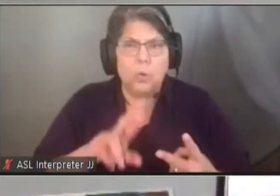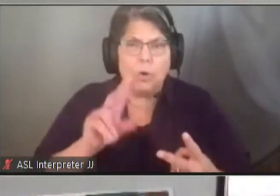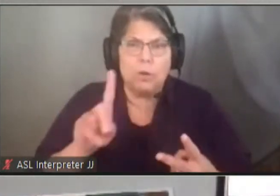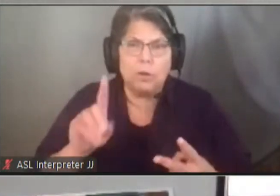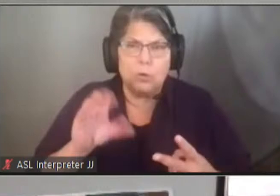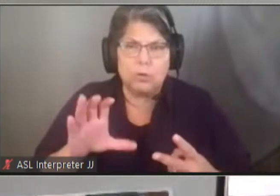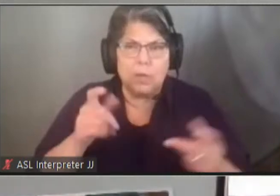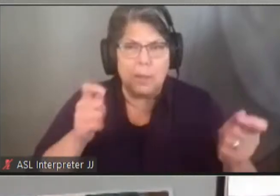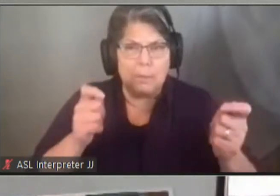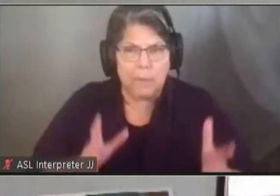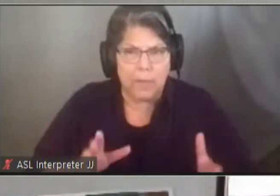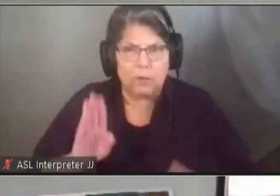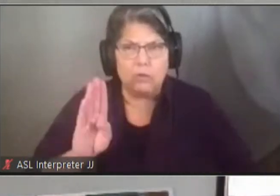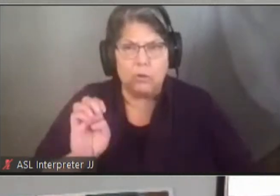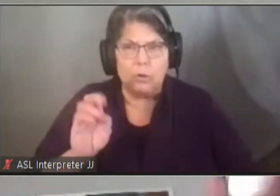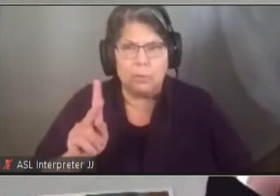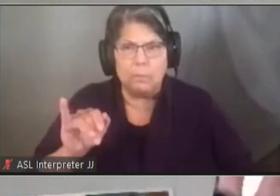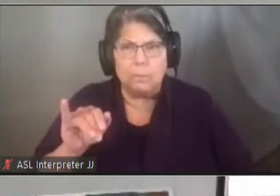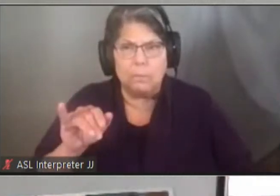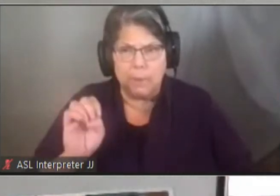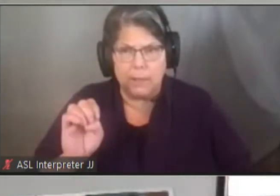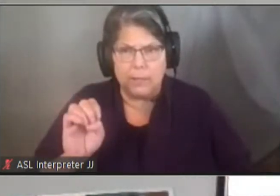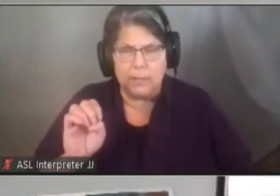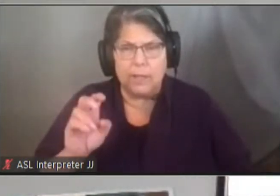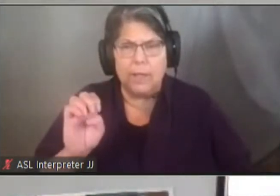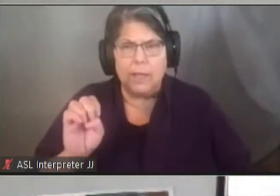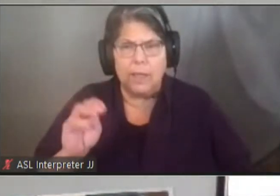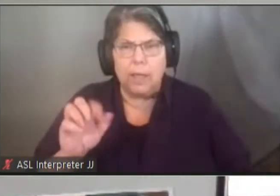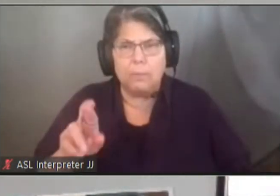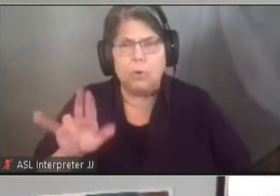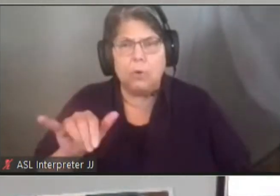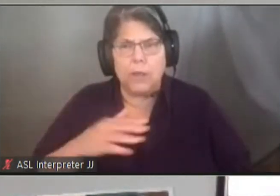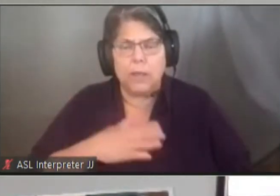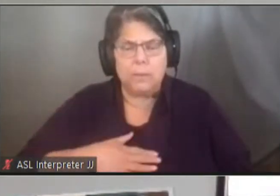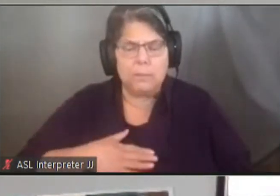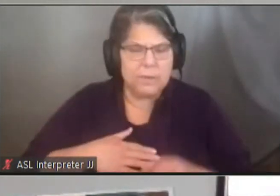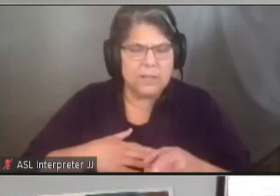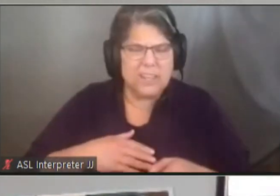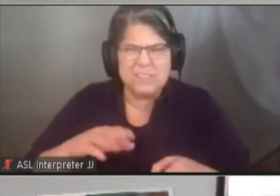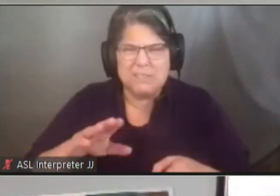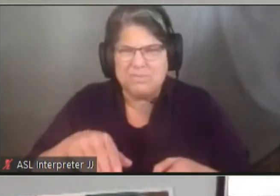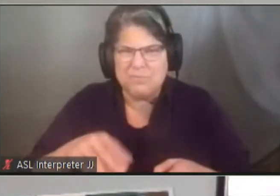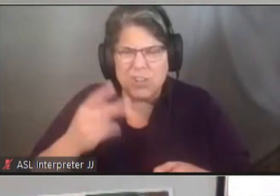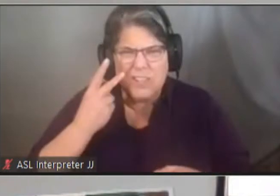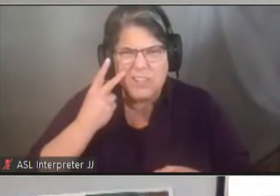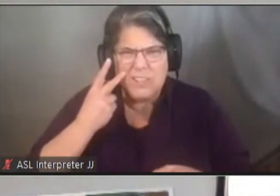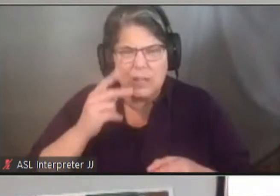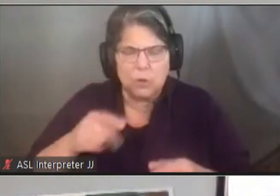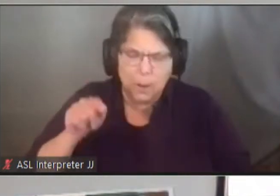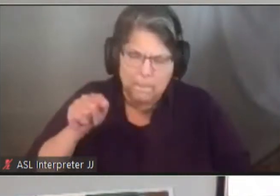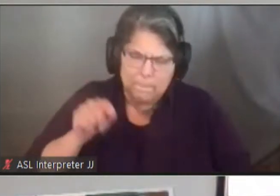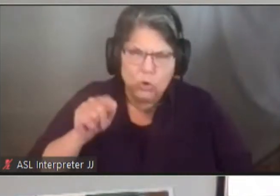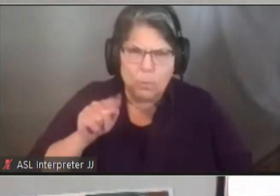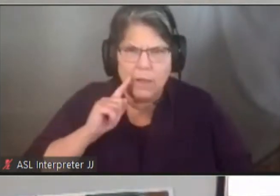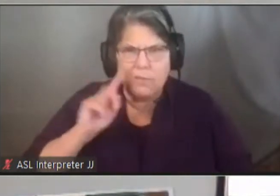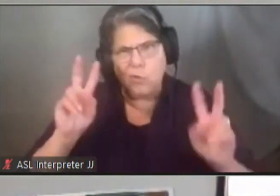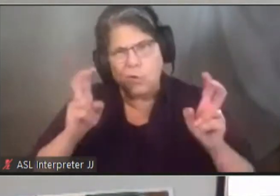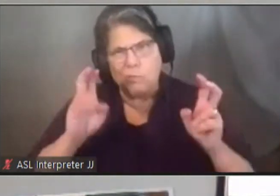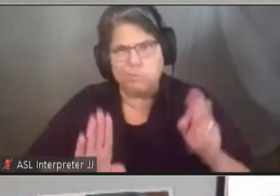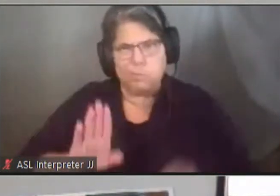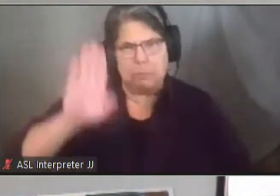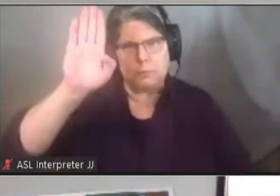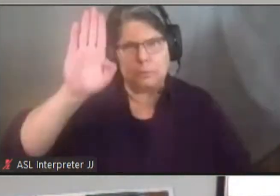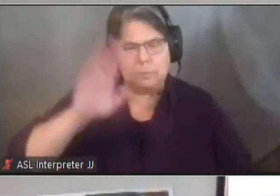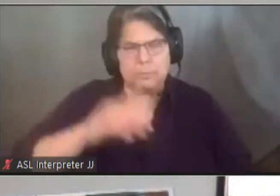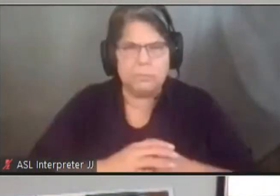Becky Emery, please raise your virtual hand. You can go to the side of your screen and select more.